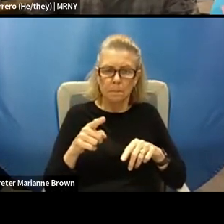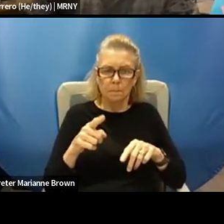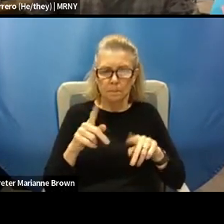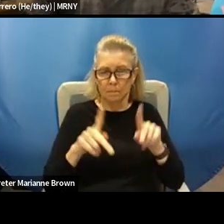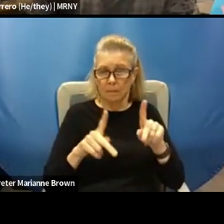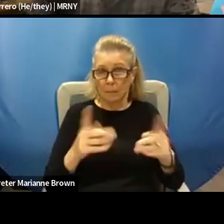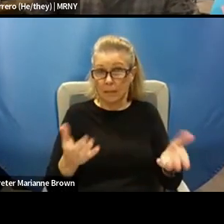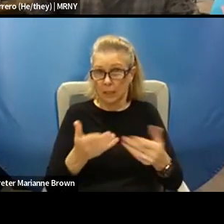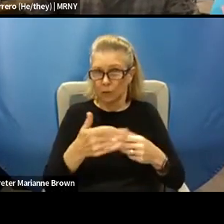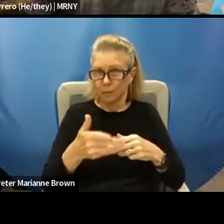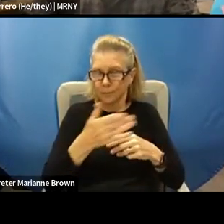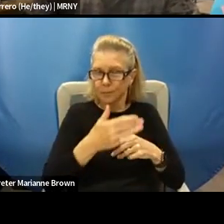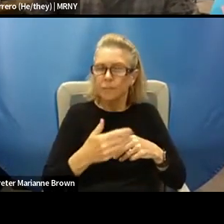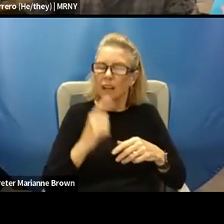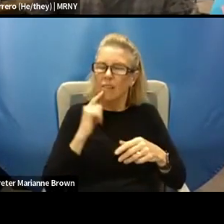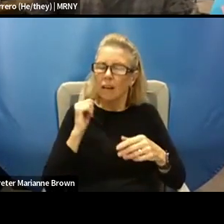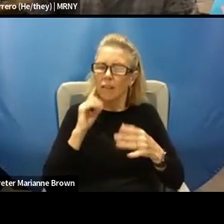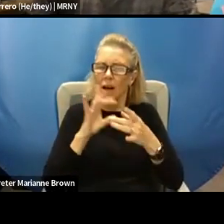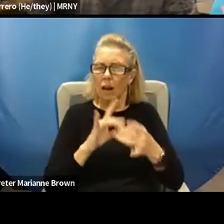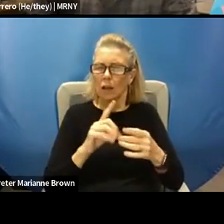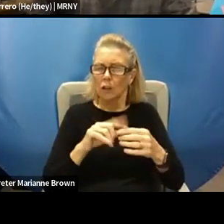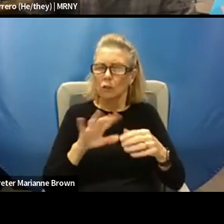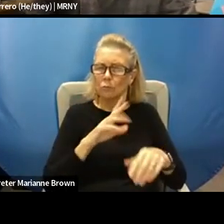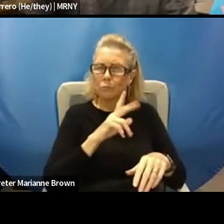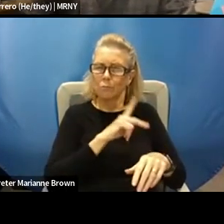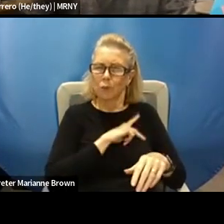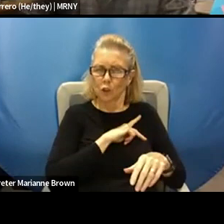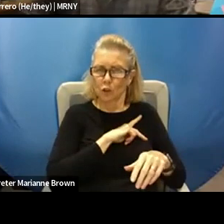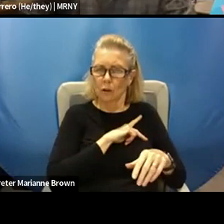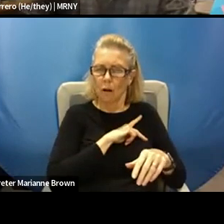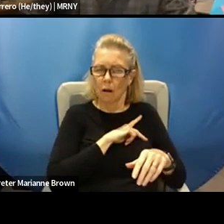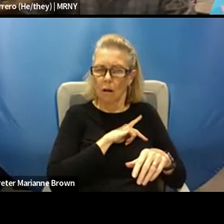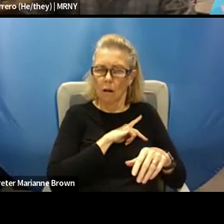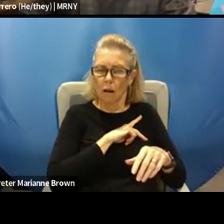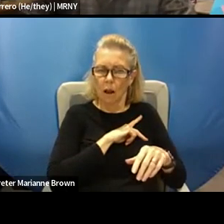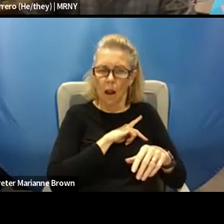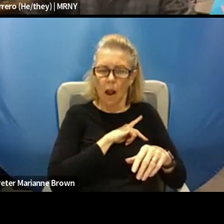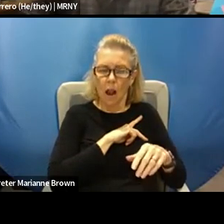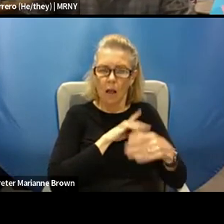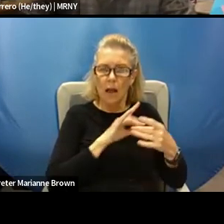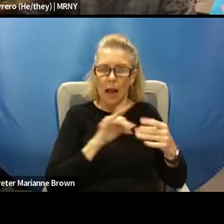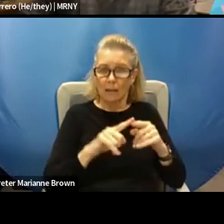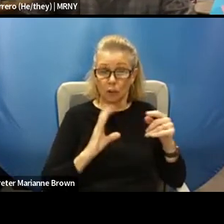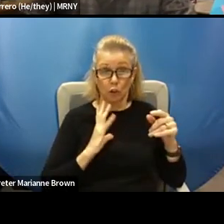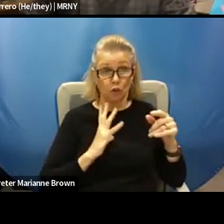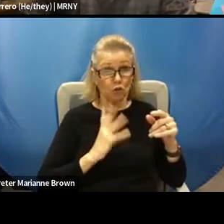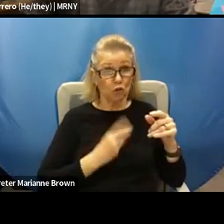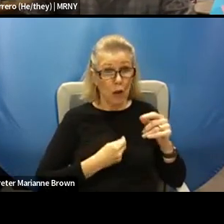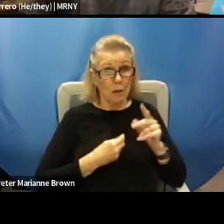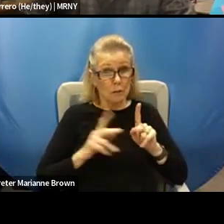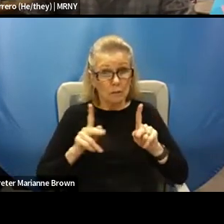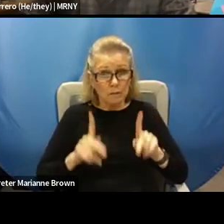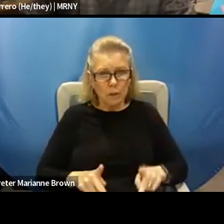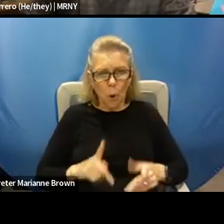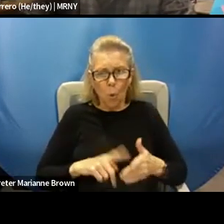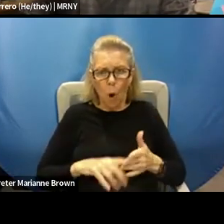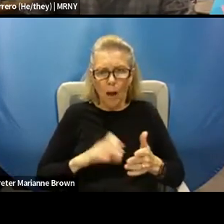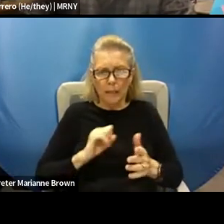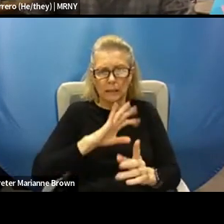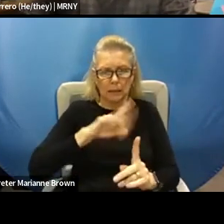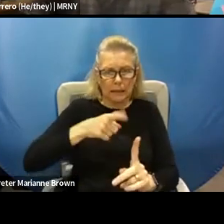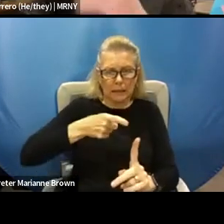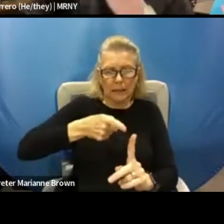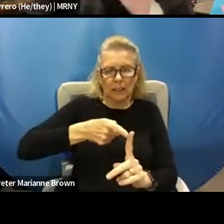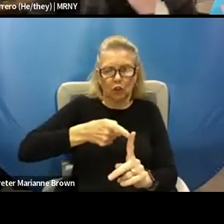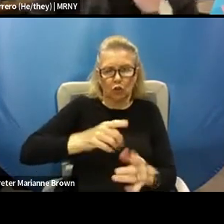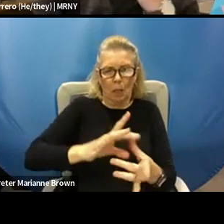this personal connection, which is, as a trans individual, what is the central message that you would like to